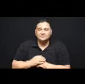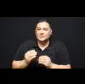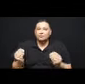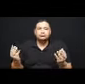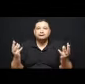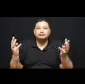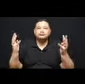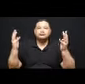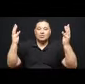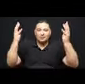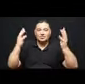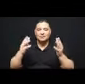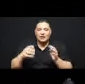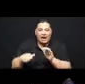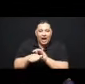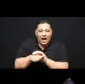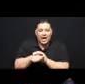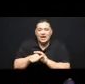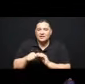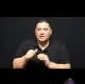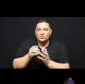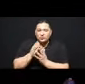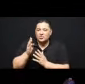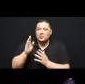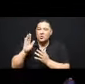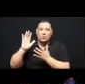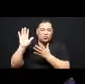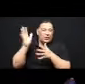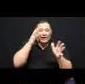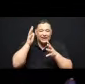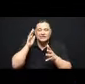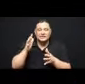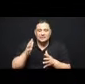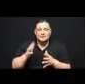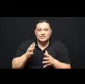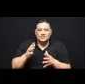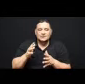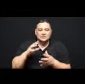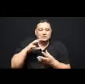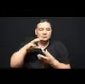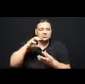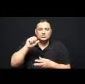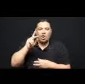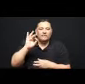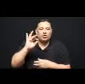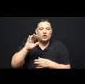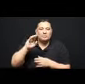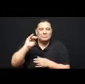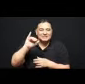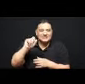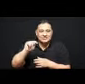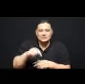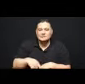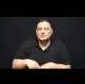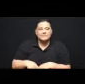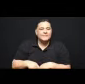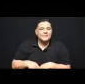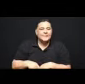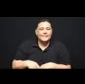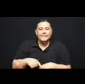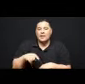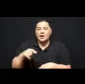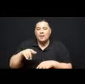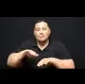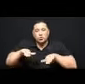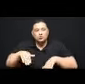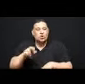wind-whipped sulfurous mist. Another time, pickups parked by pools, RVs beached, careless